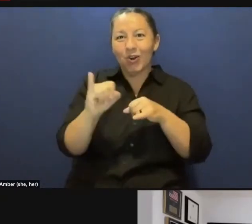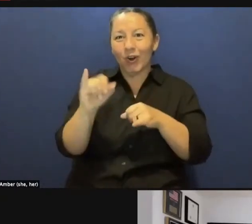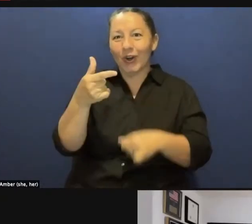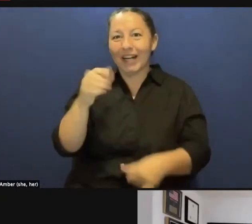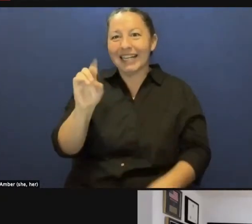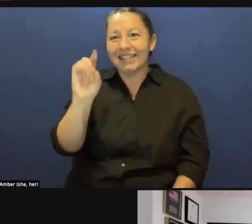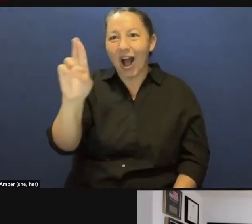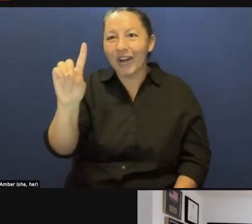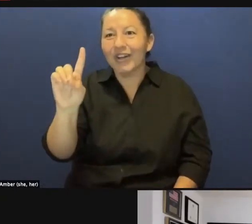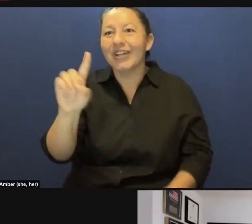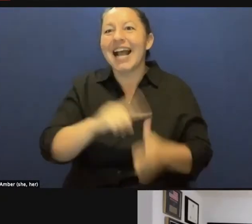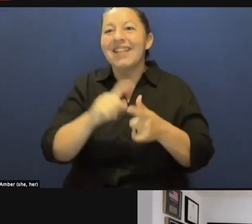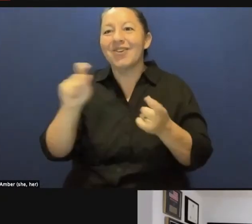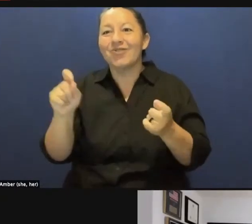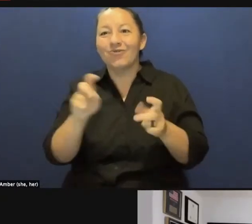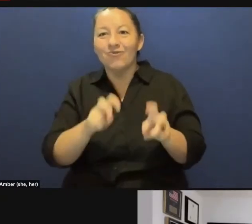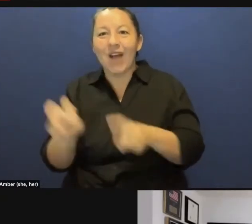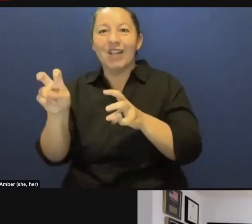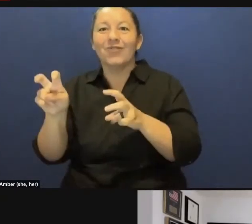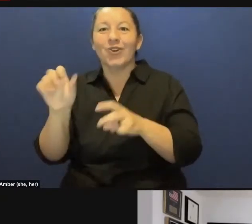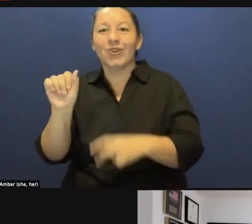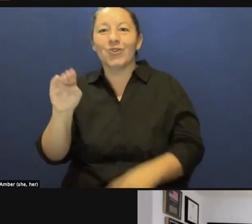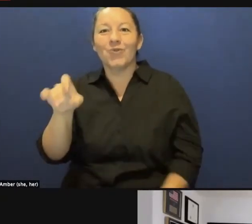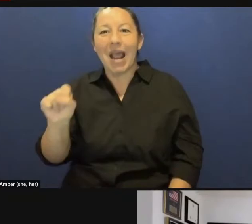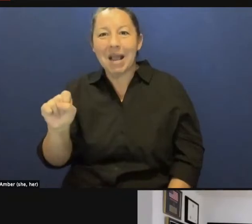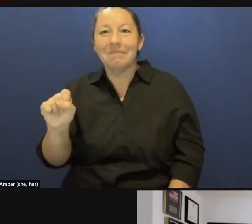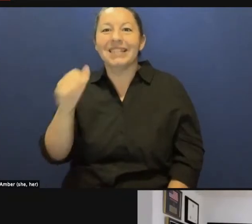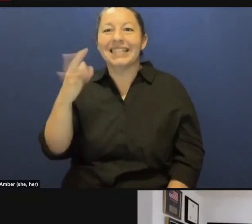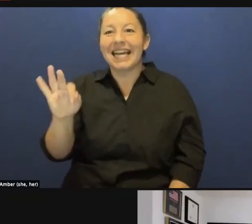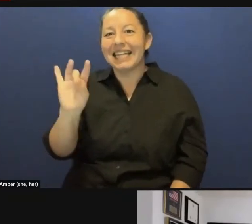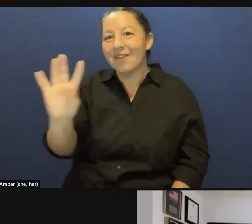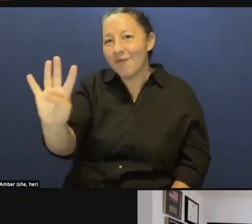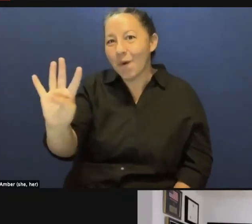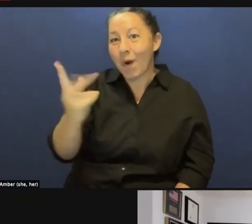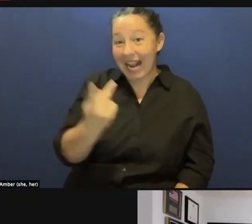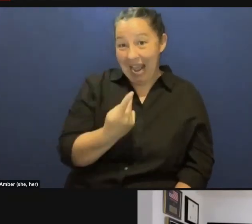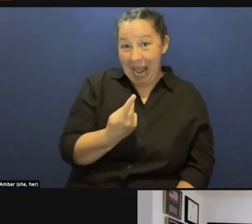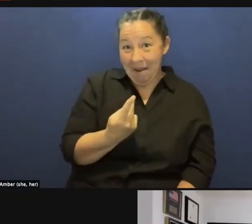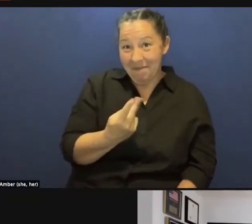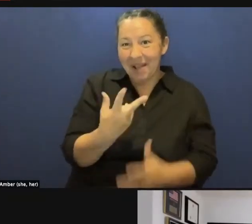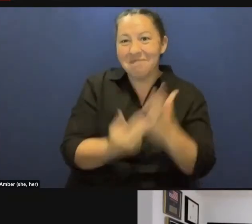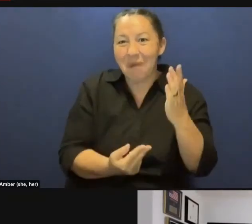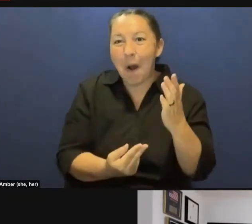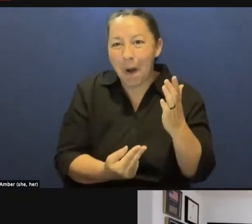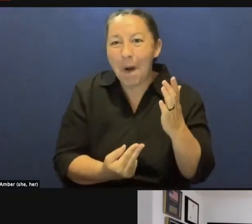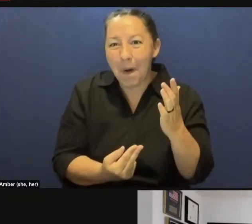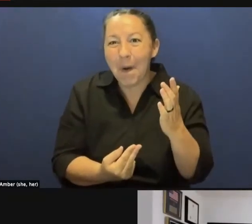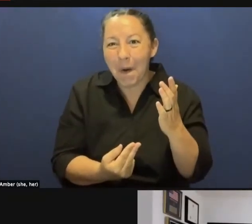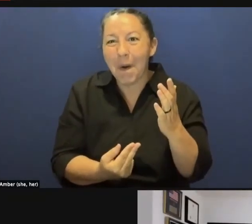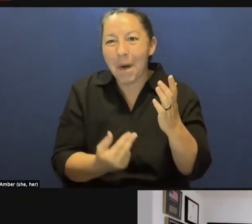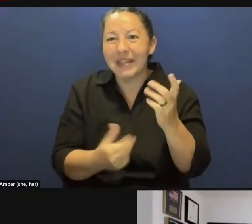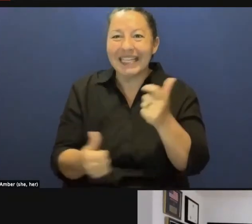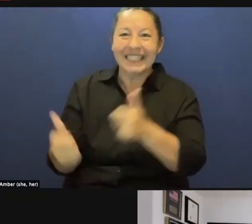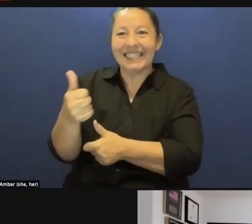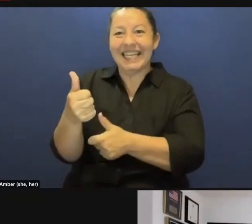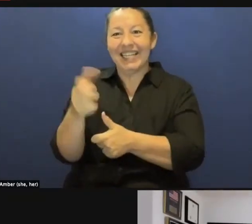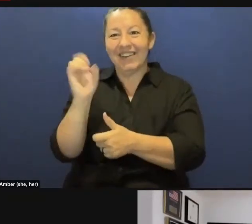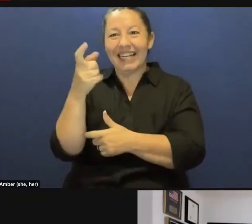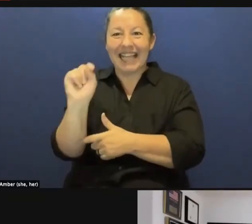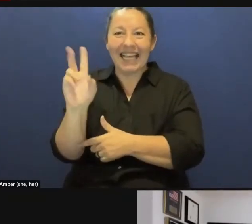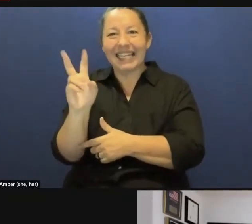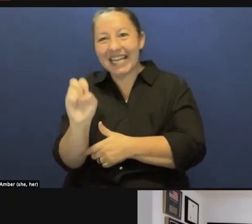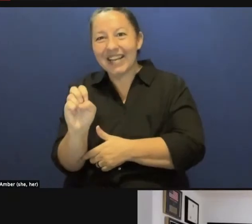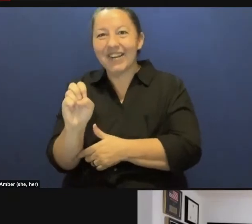to Ames in 1984. He and I were both in the Senior Executive Service